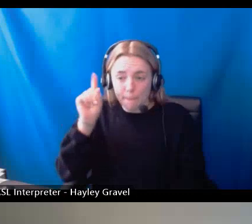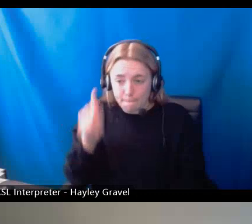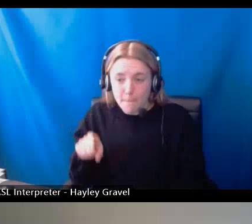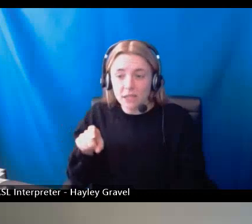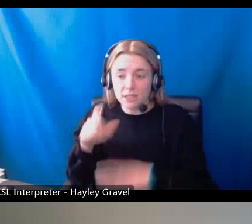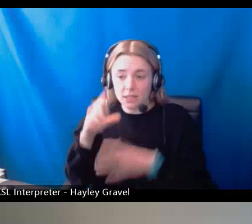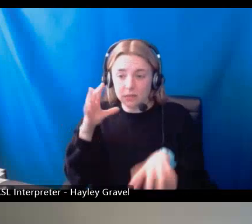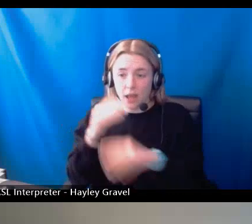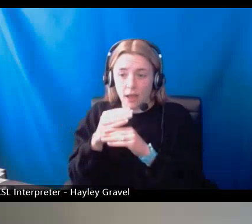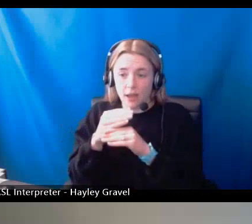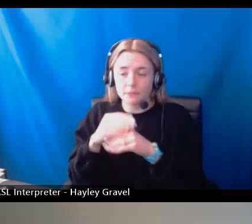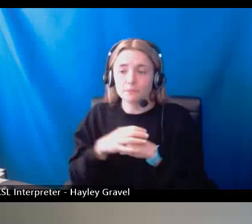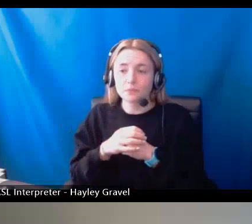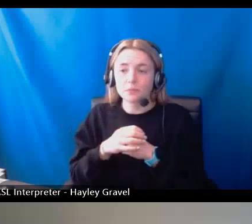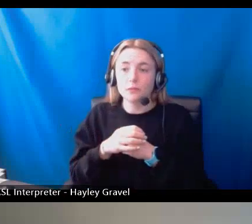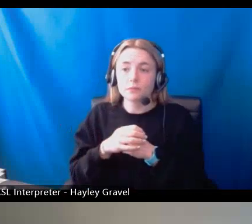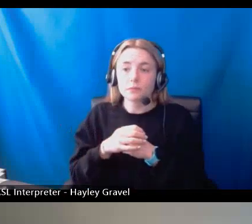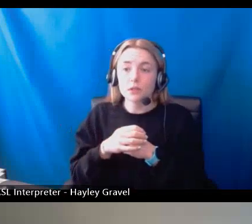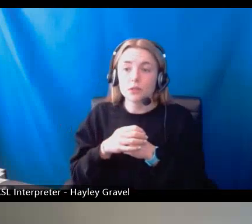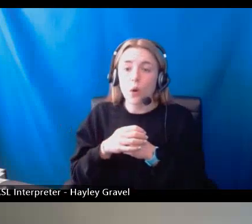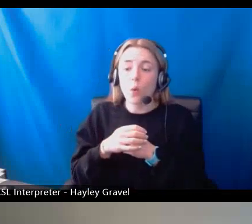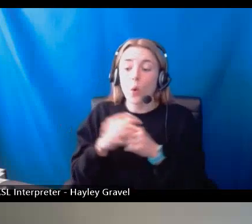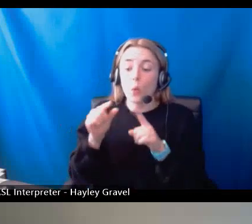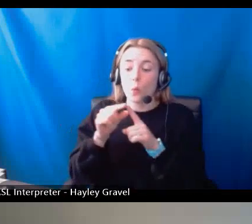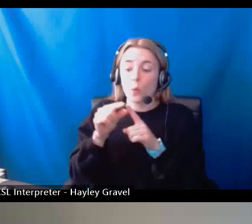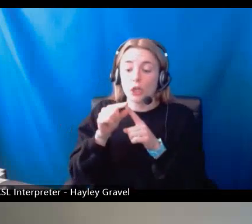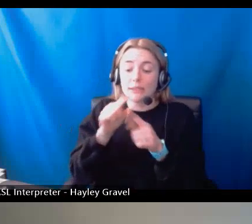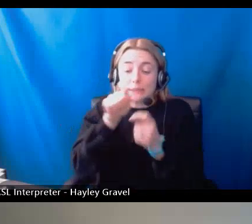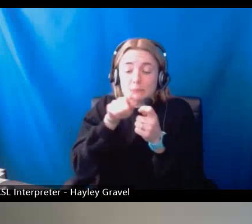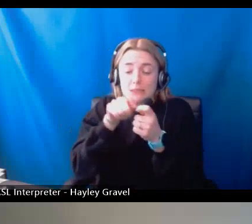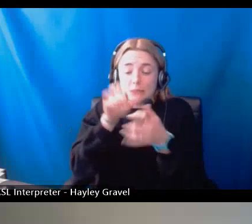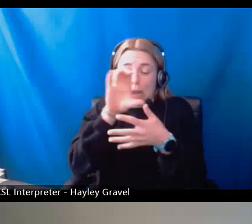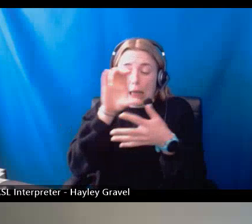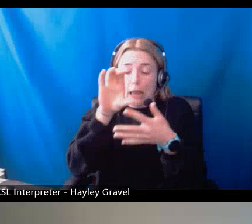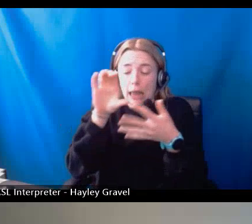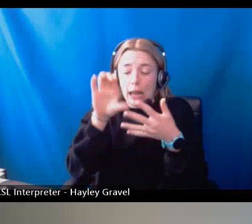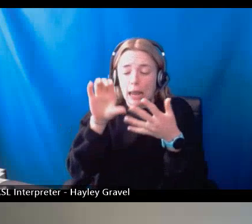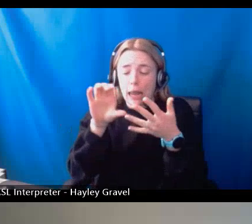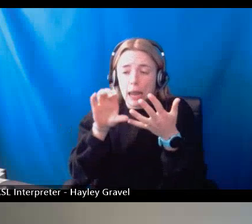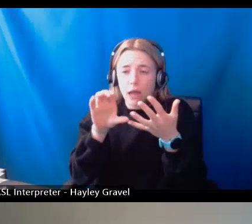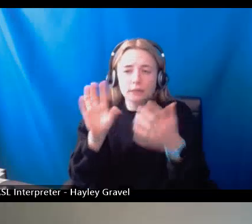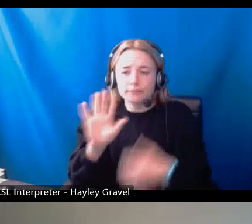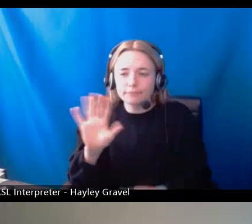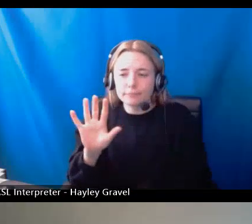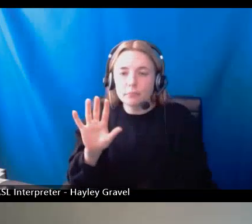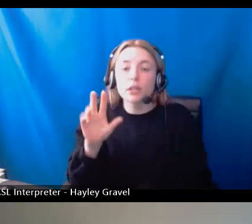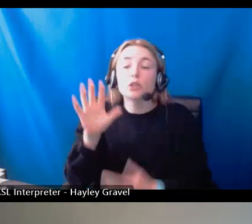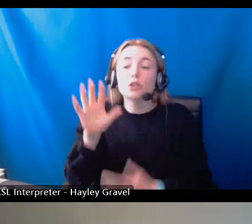not telling you how many words you need per section. You just need 3,000 words total.